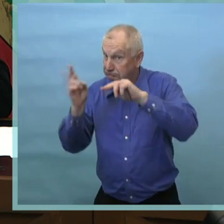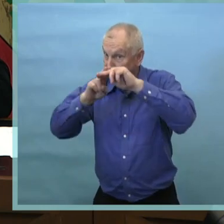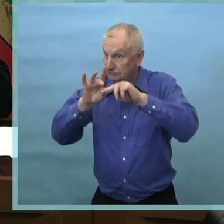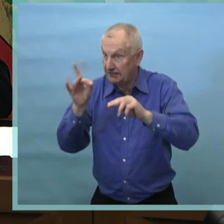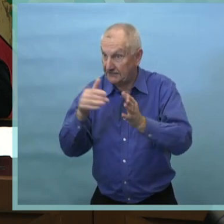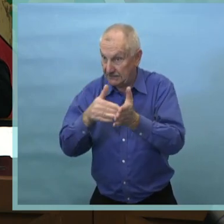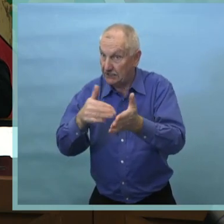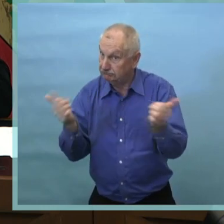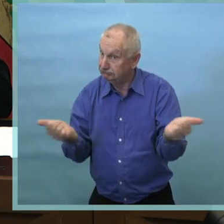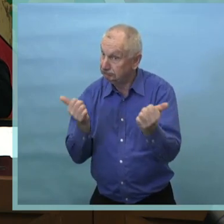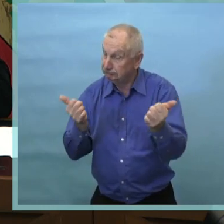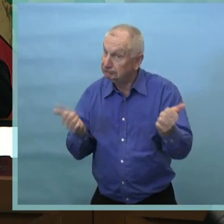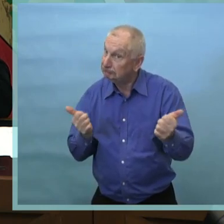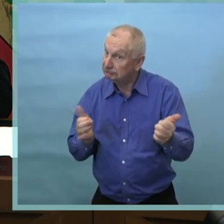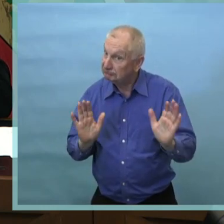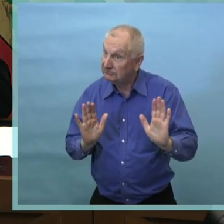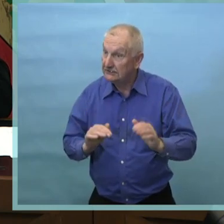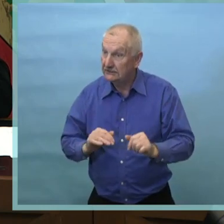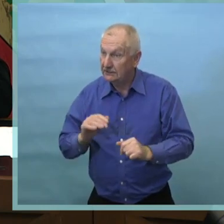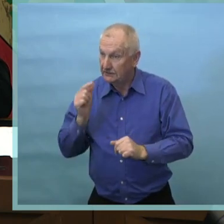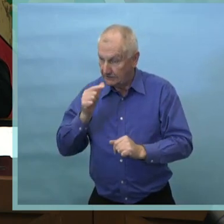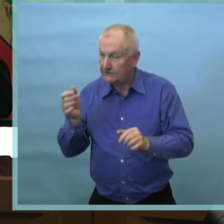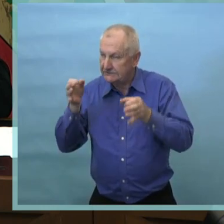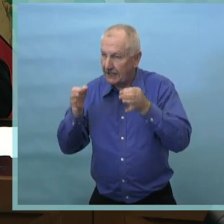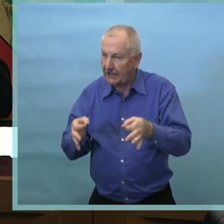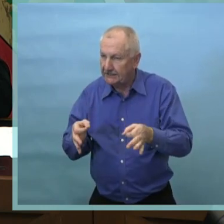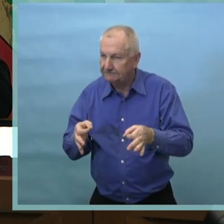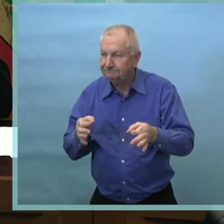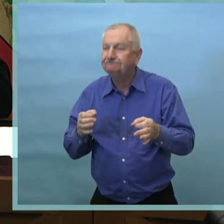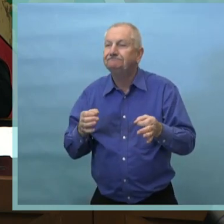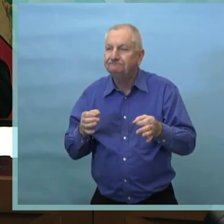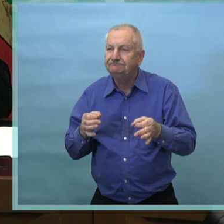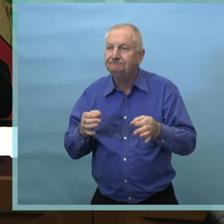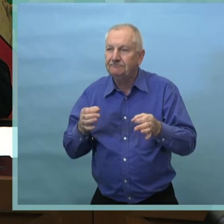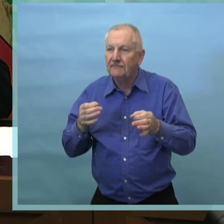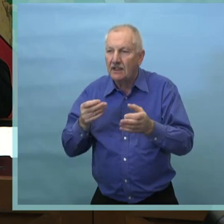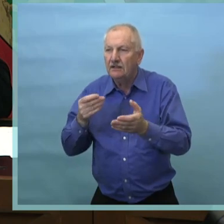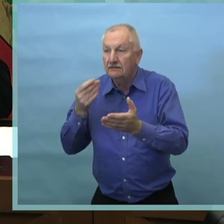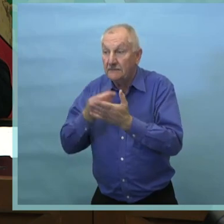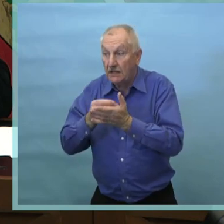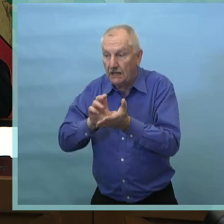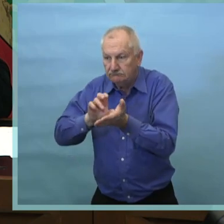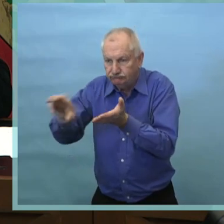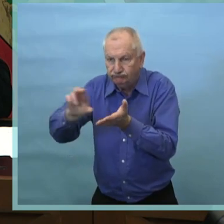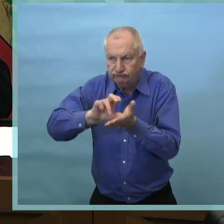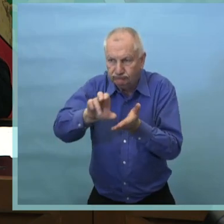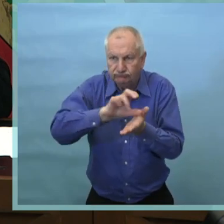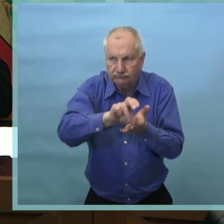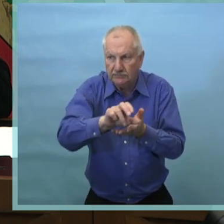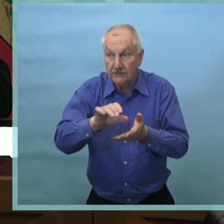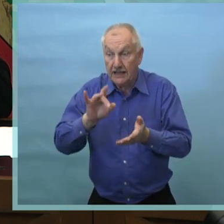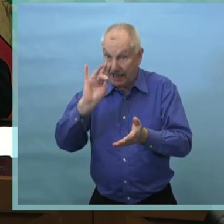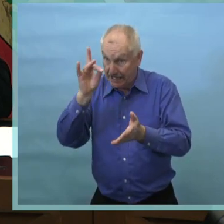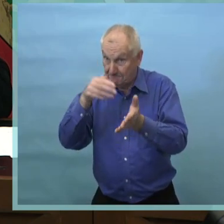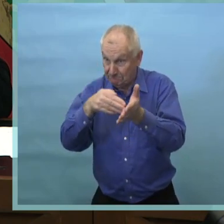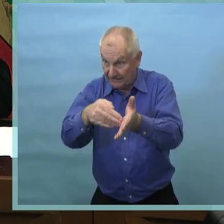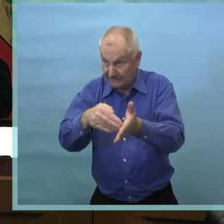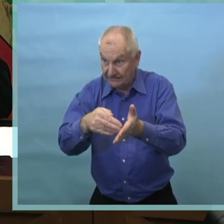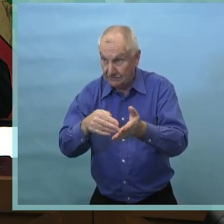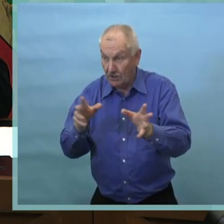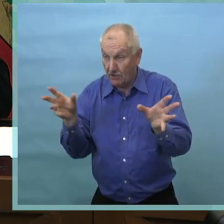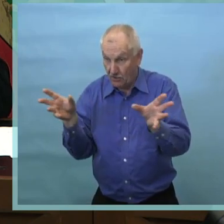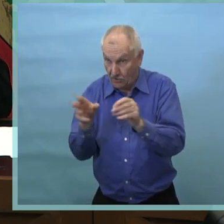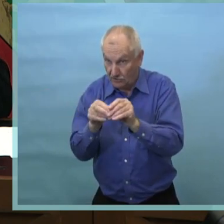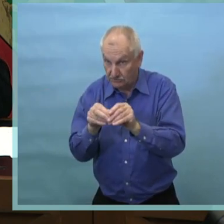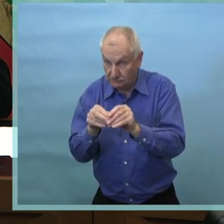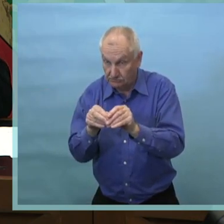relations, and our government decided that what we would do is we would fund the $8 million. And we're hoping that some of the money